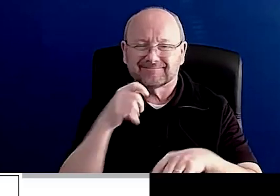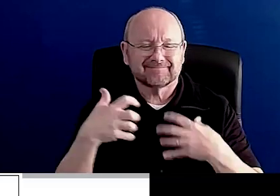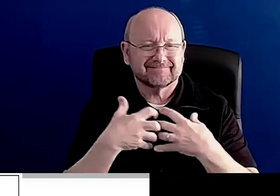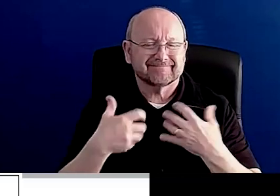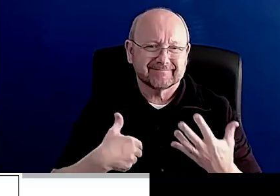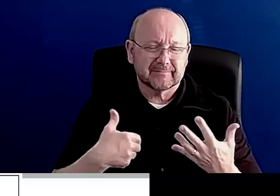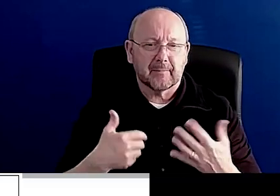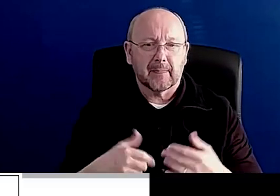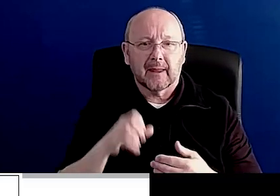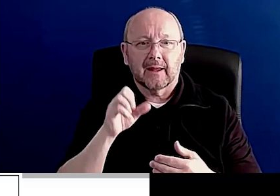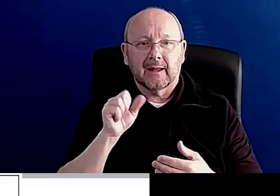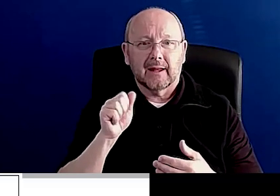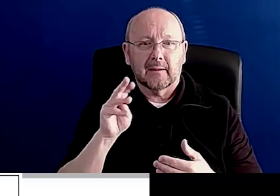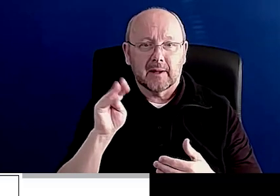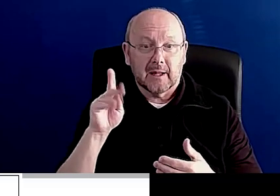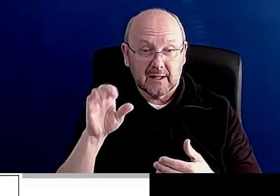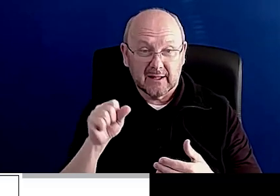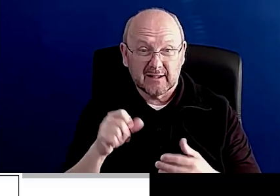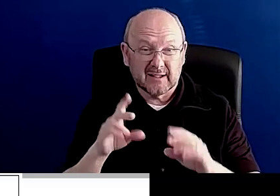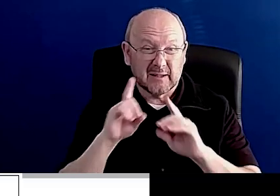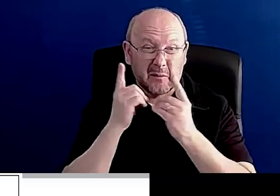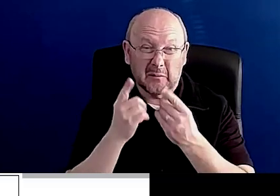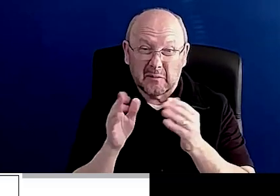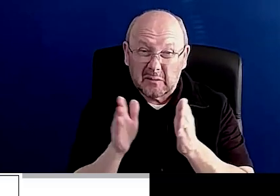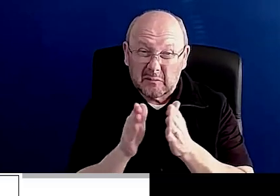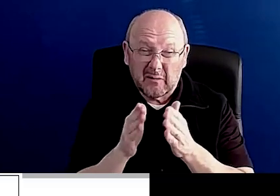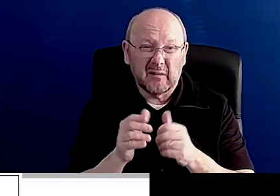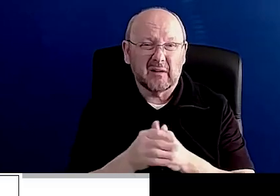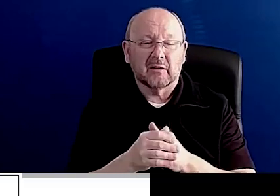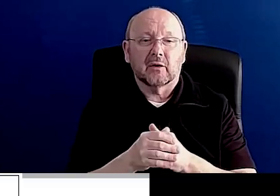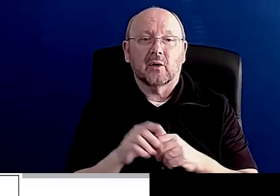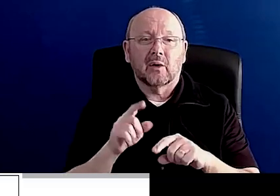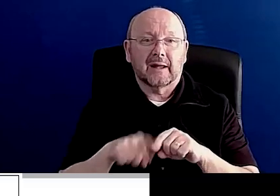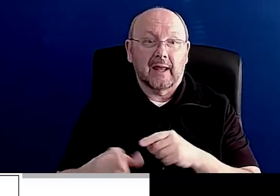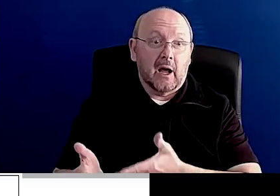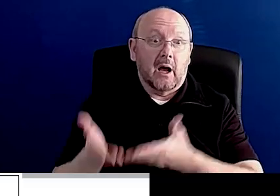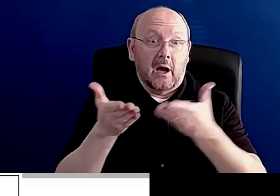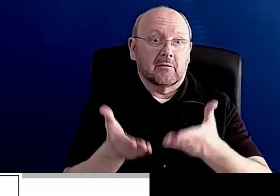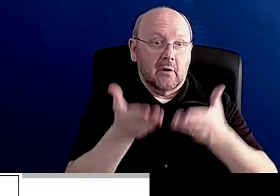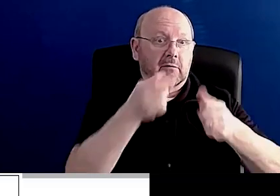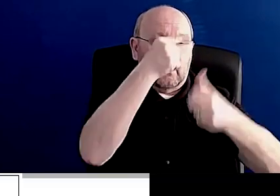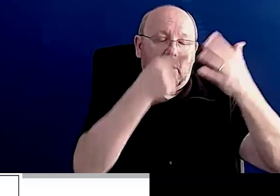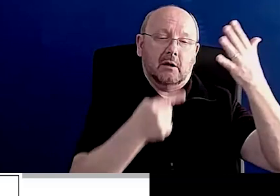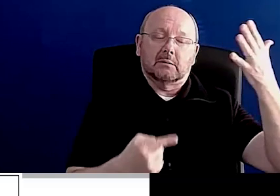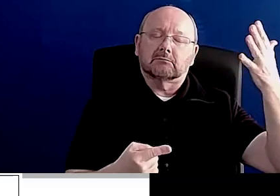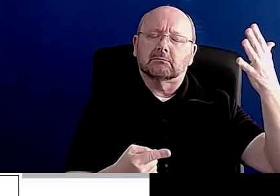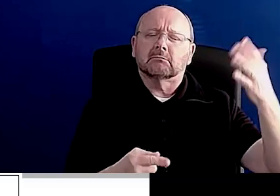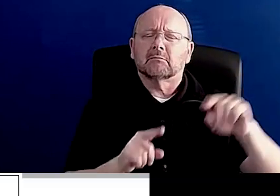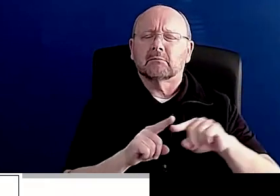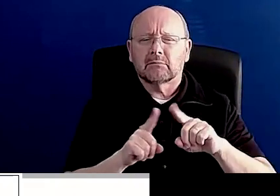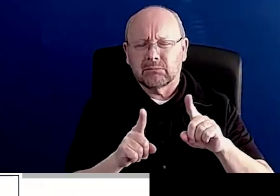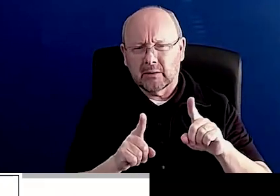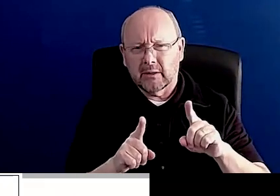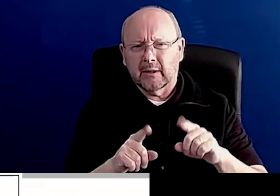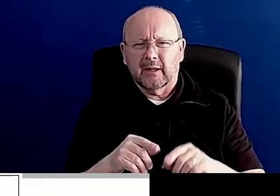EMLS department is a small department, so it's not like we can have a ton of different offerings. So that's something that is always a challenge, much like